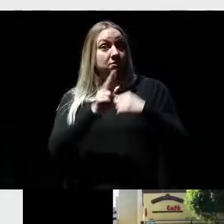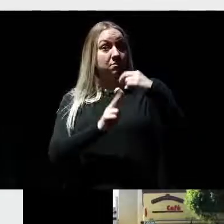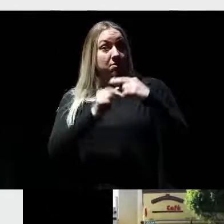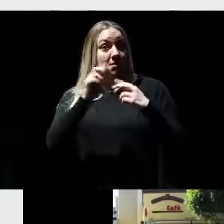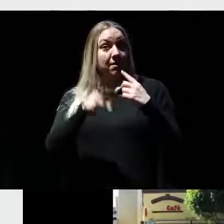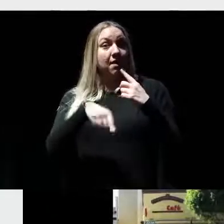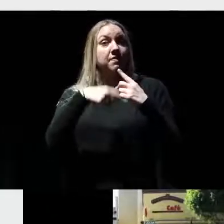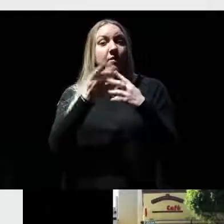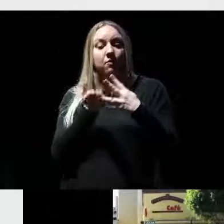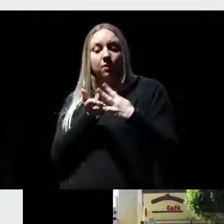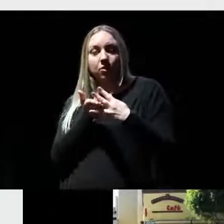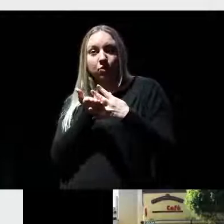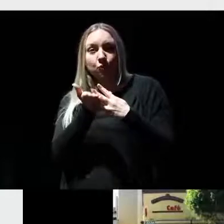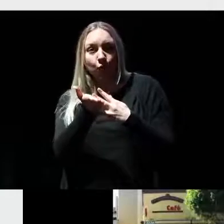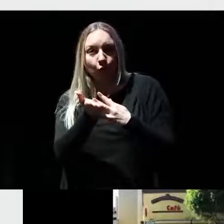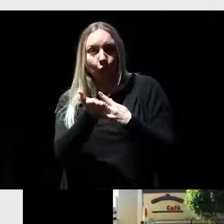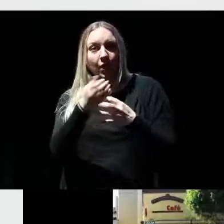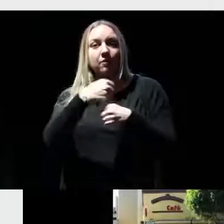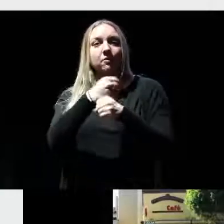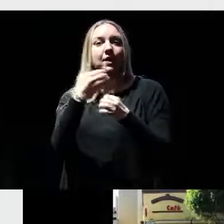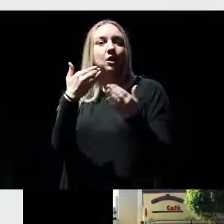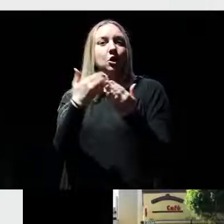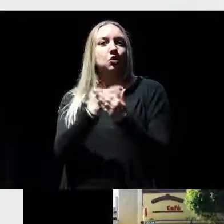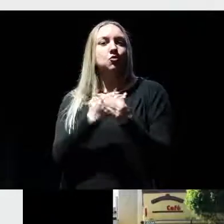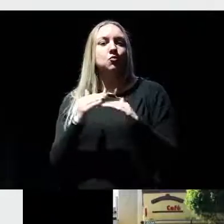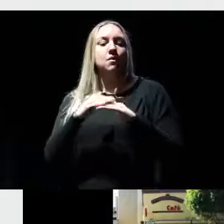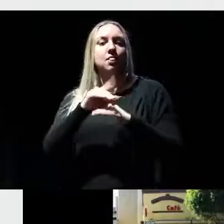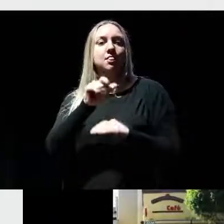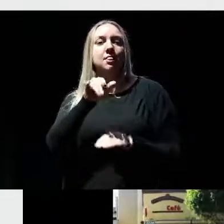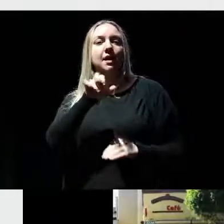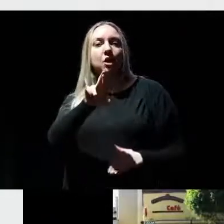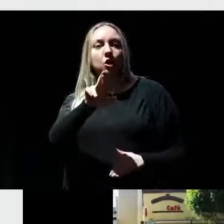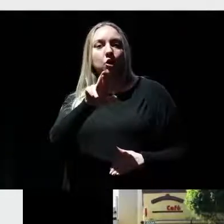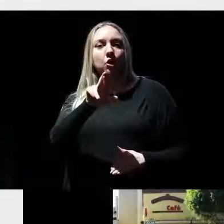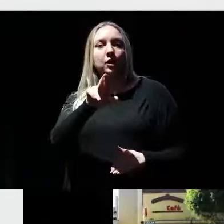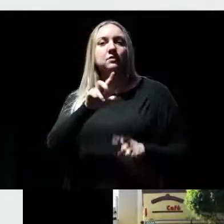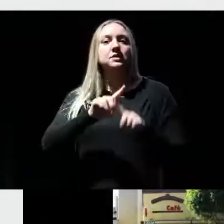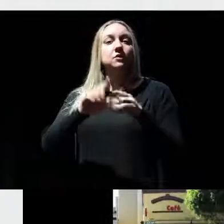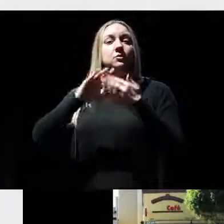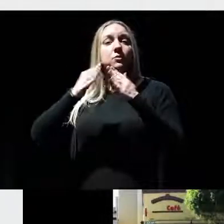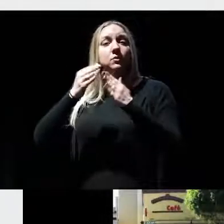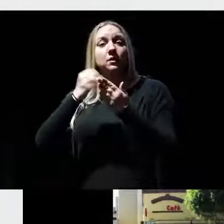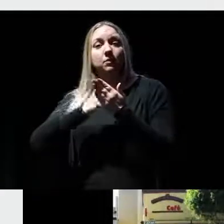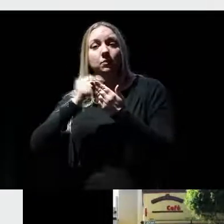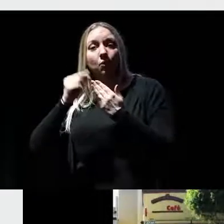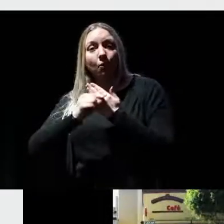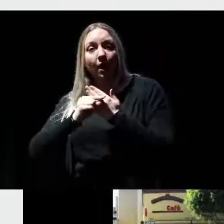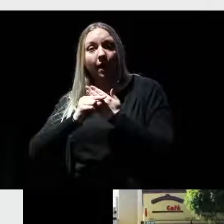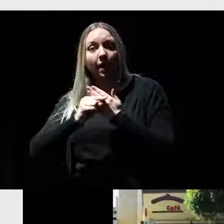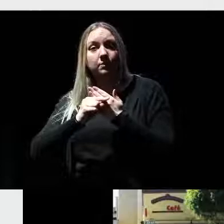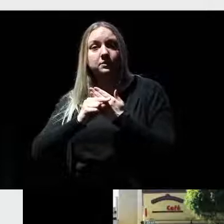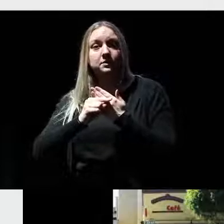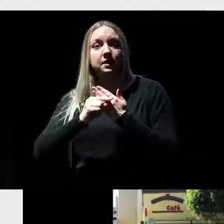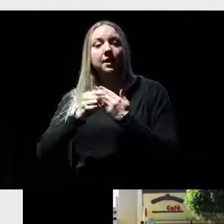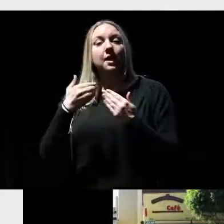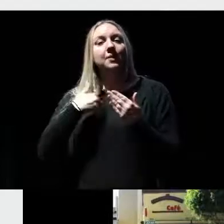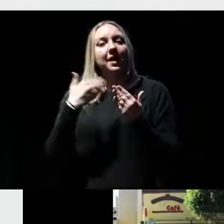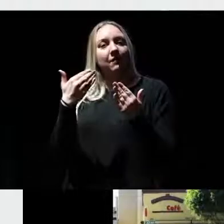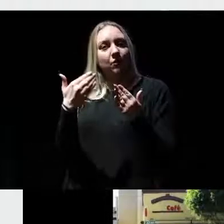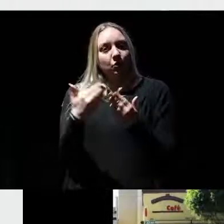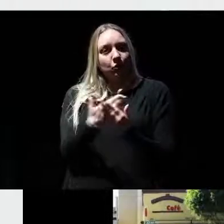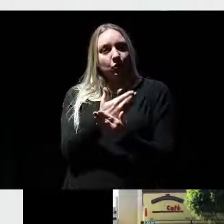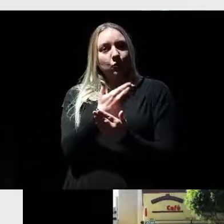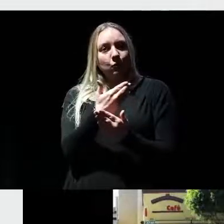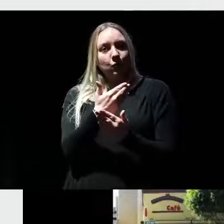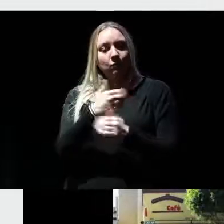the building, creating this new layer of public or community program, created a new concrete tray